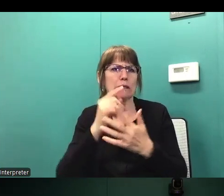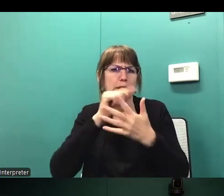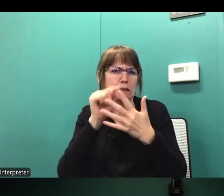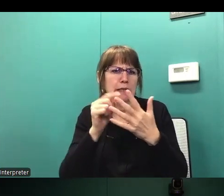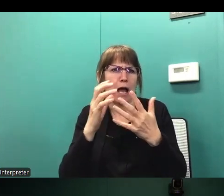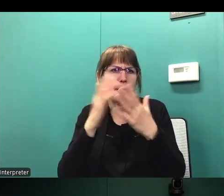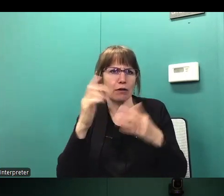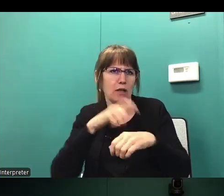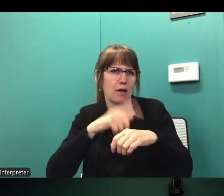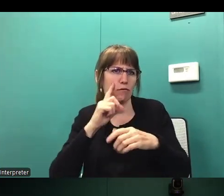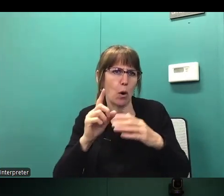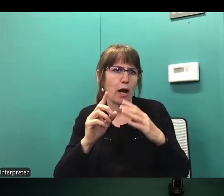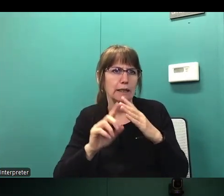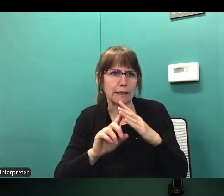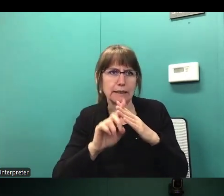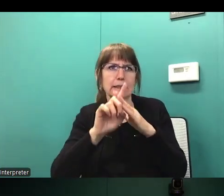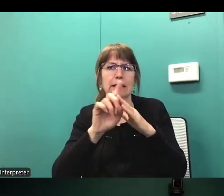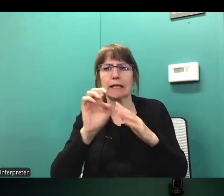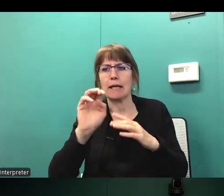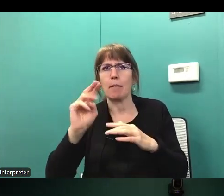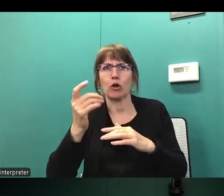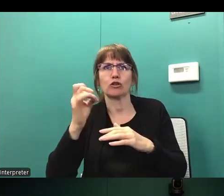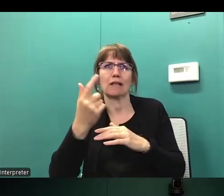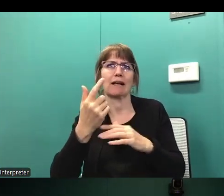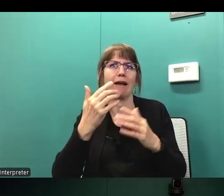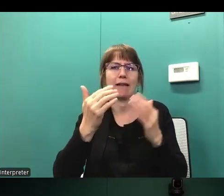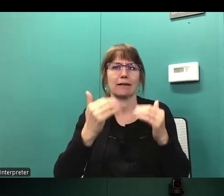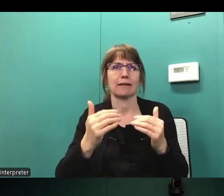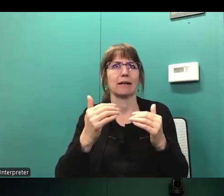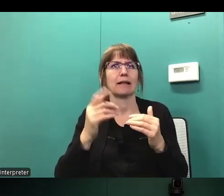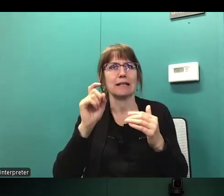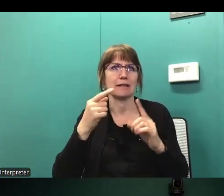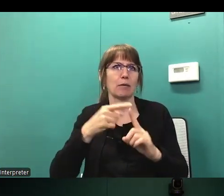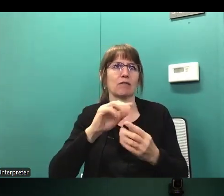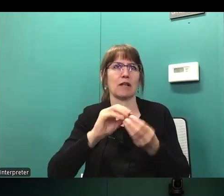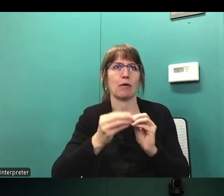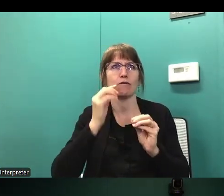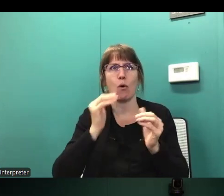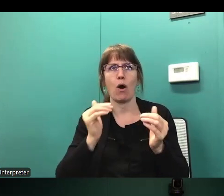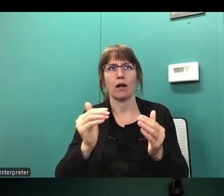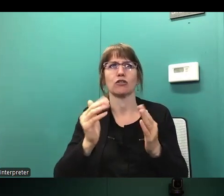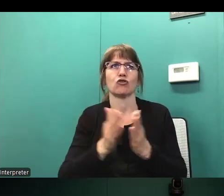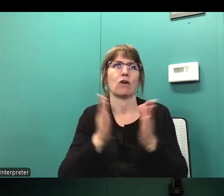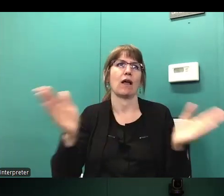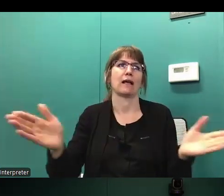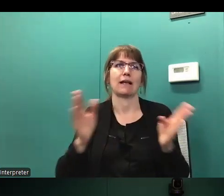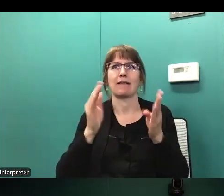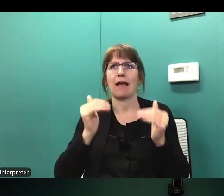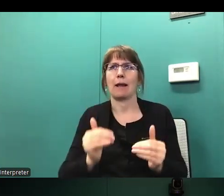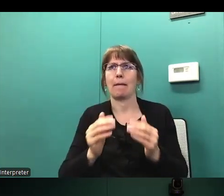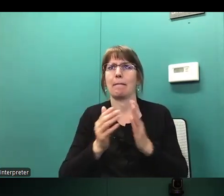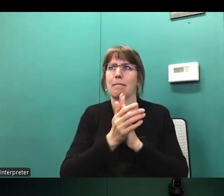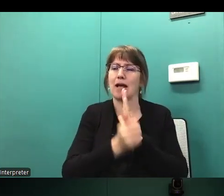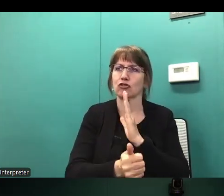then so many times for it to be like what's the next one? The generalized and mastered, and then the next one has to be so many to